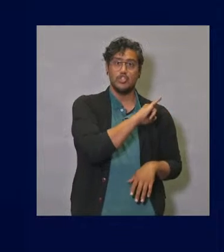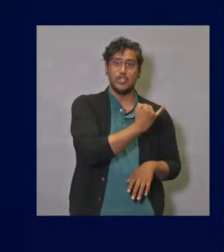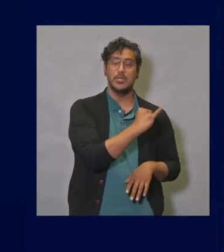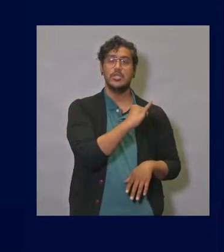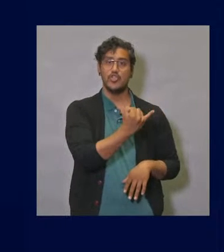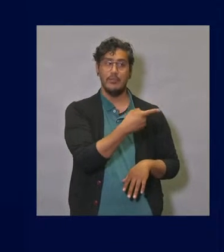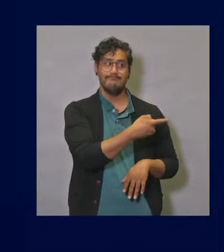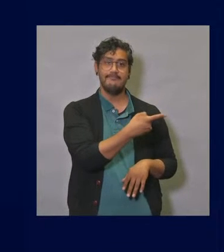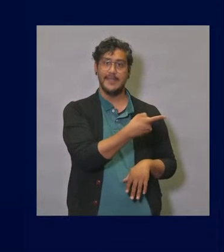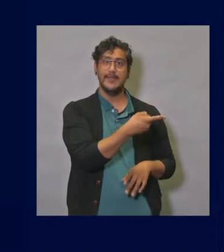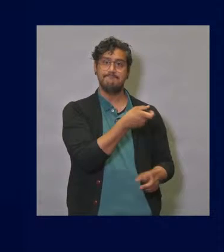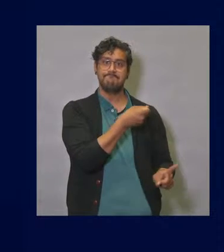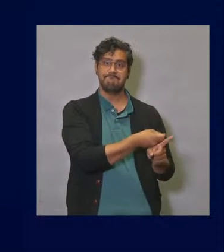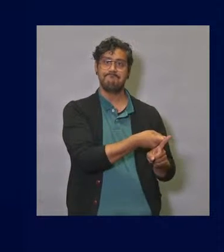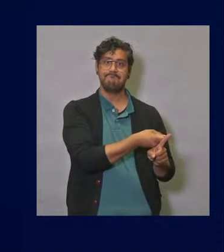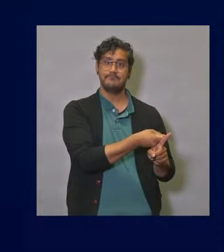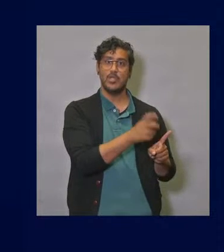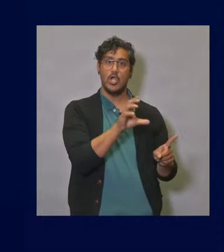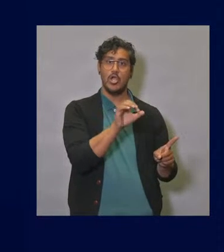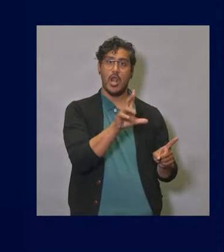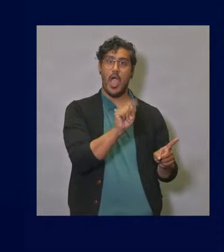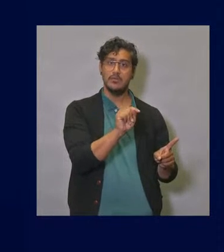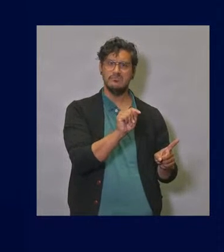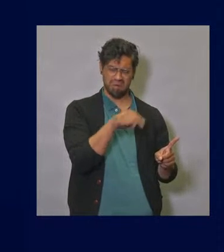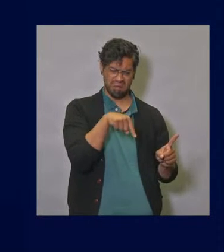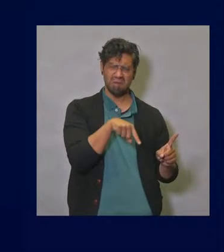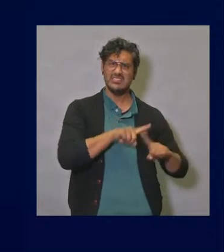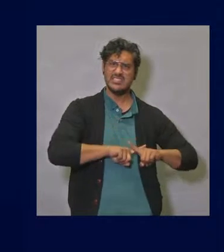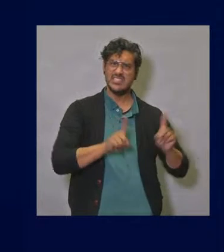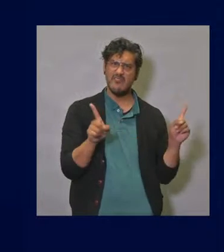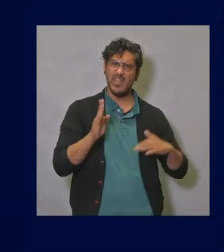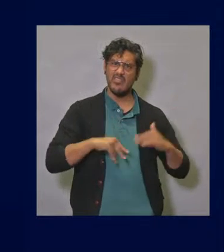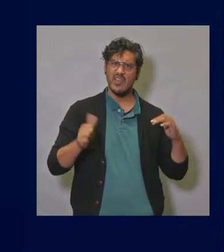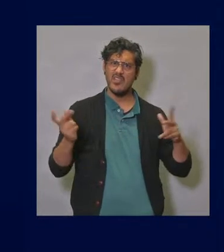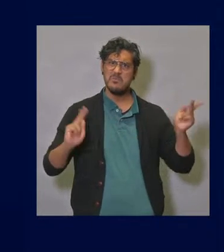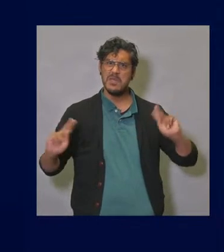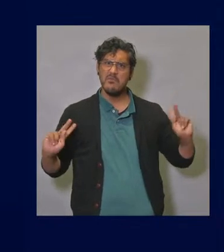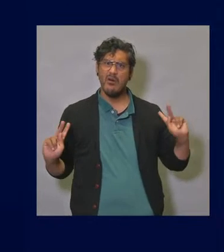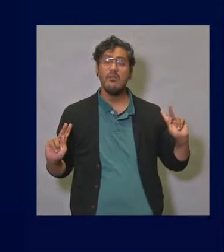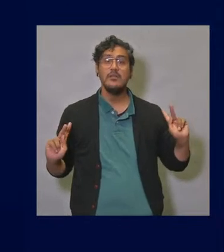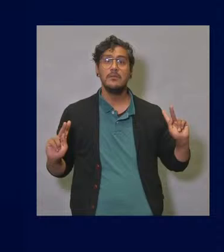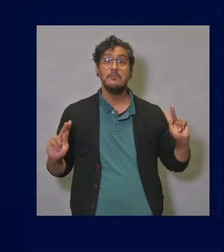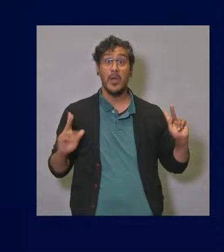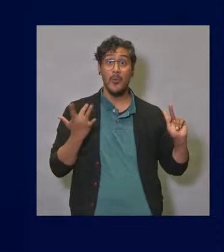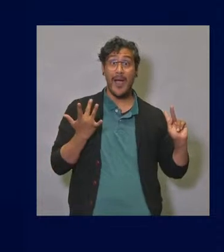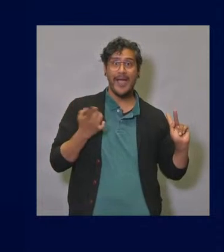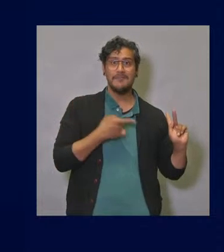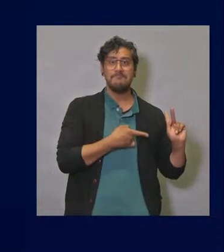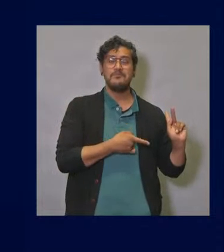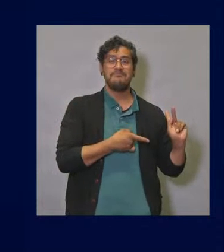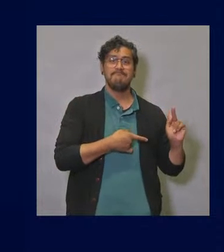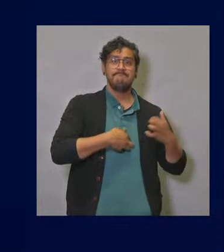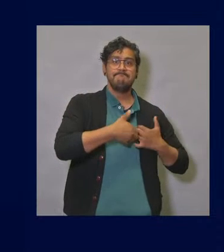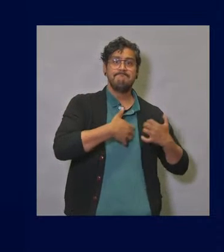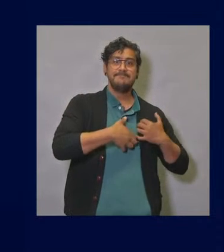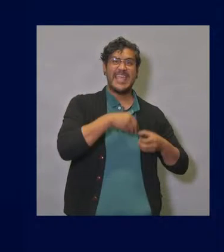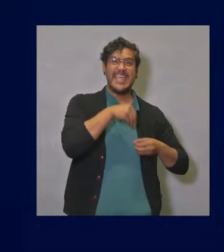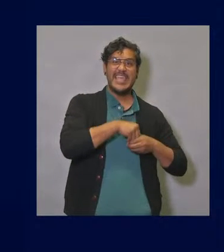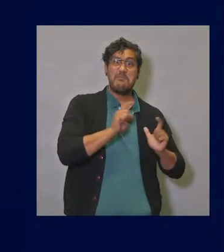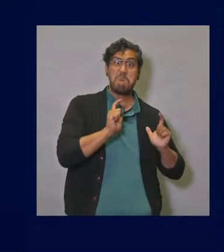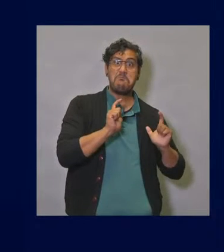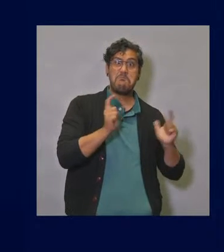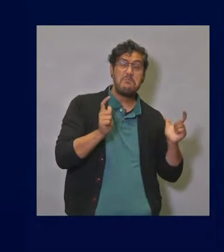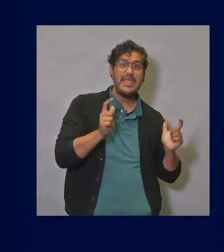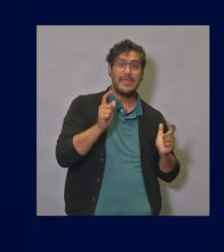these clots different and more dangerous from others, more common clots, is that they formed in the large blood vessels around and